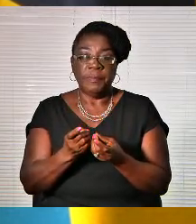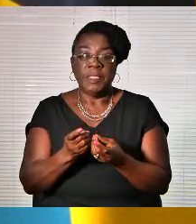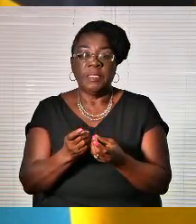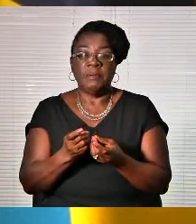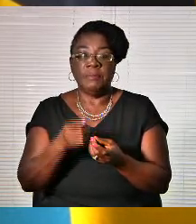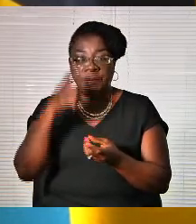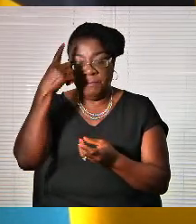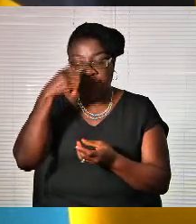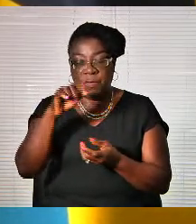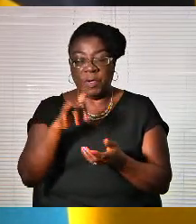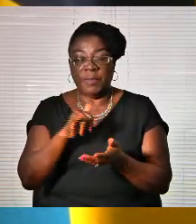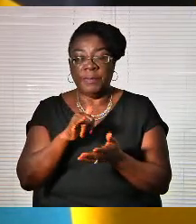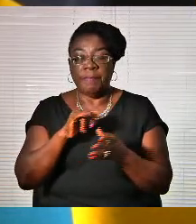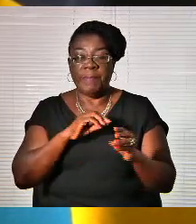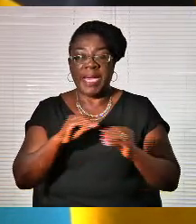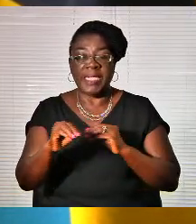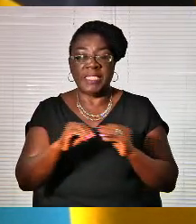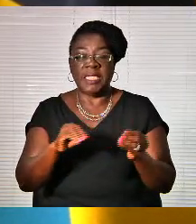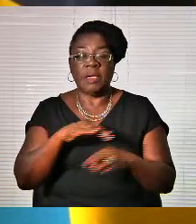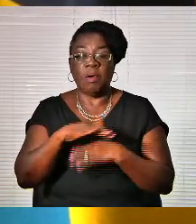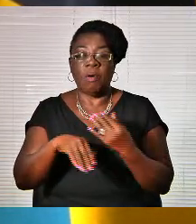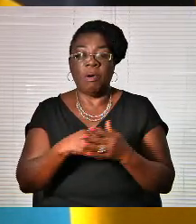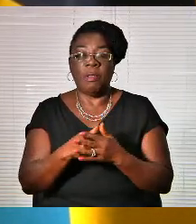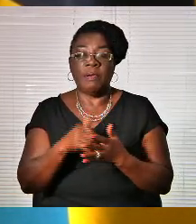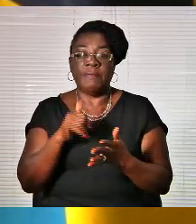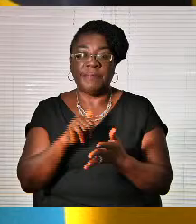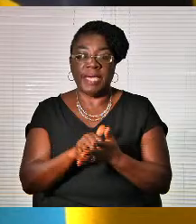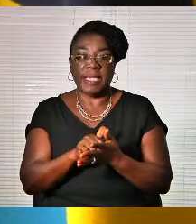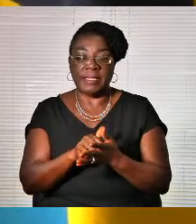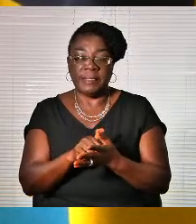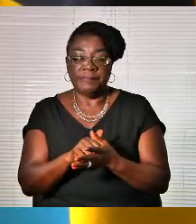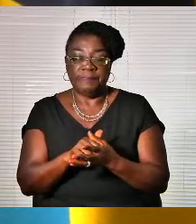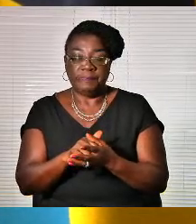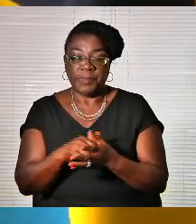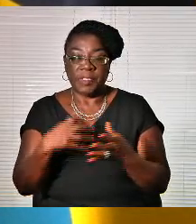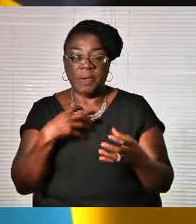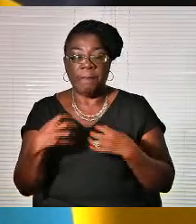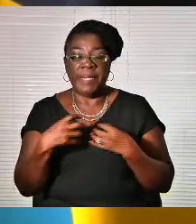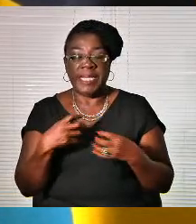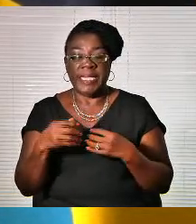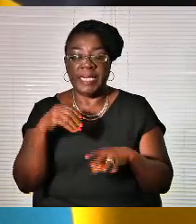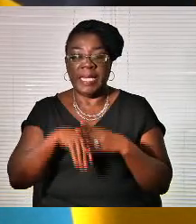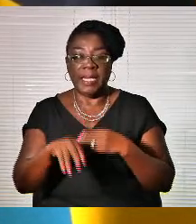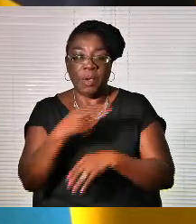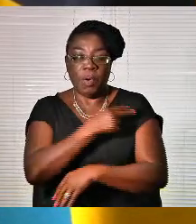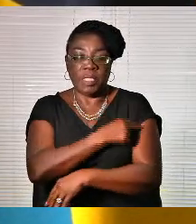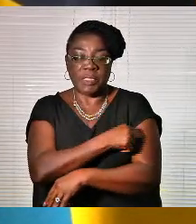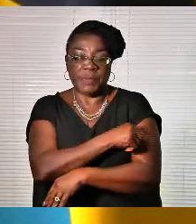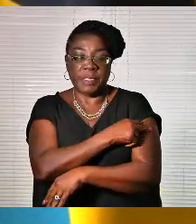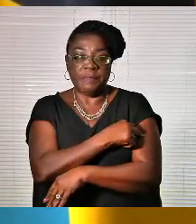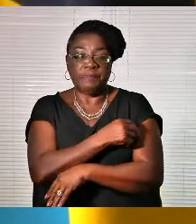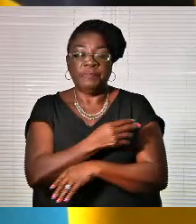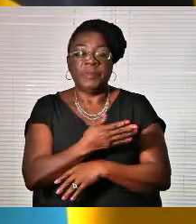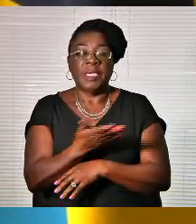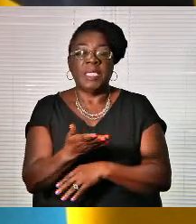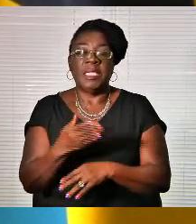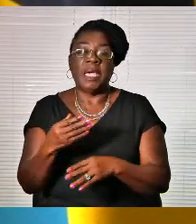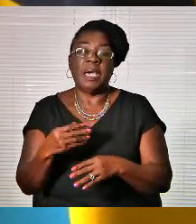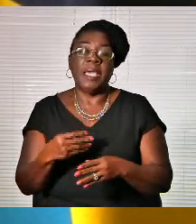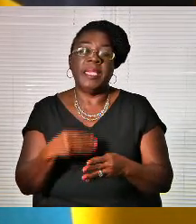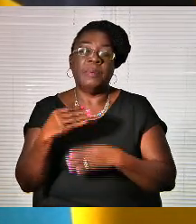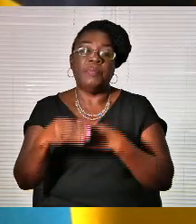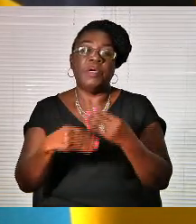established for managing all of our risk-related incidents that occur within our hospitals. And they are in the process right